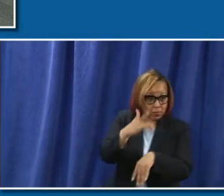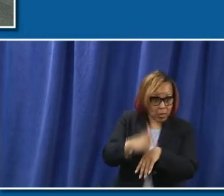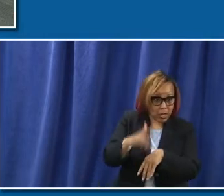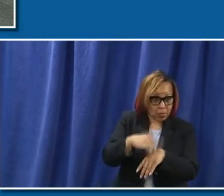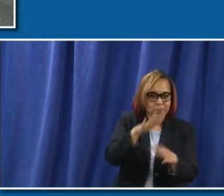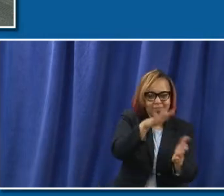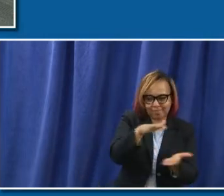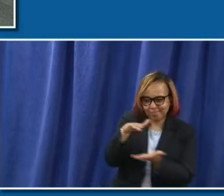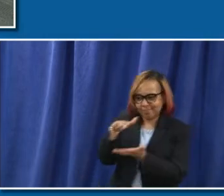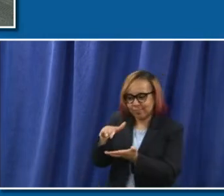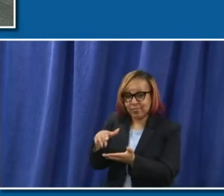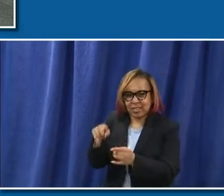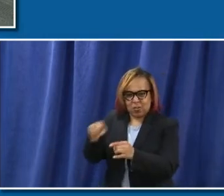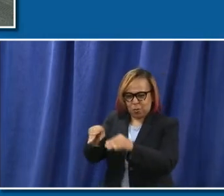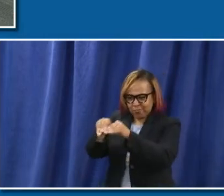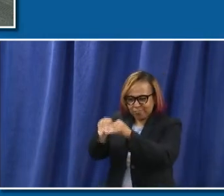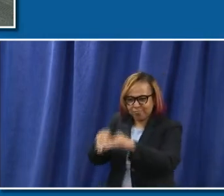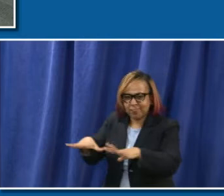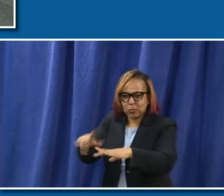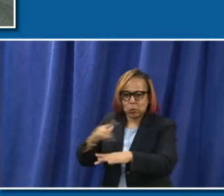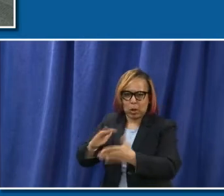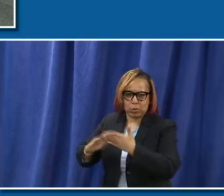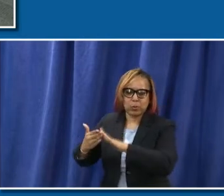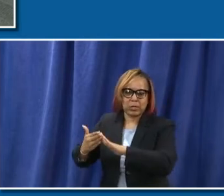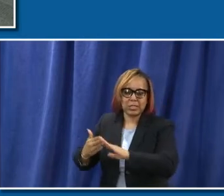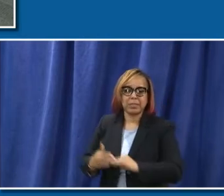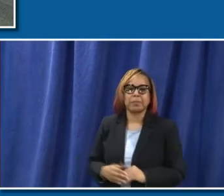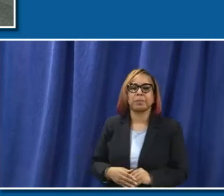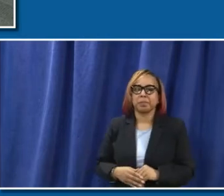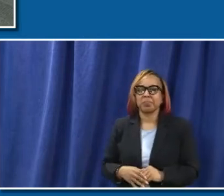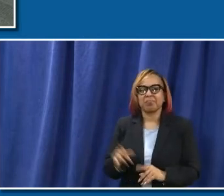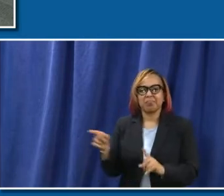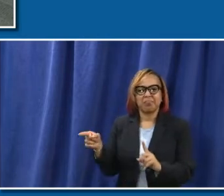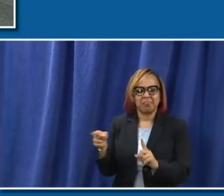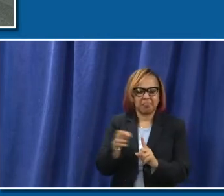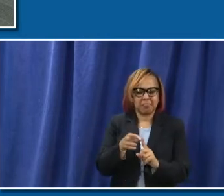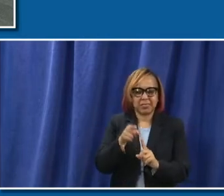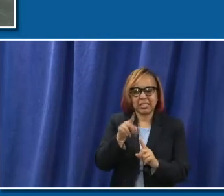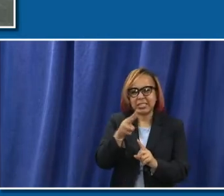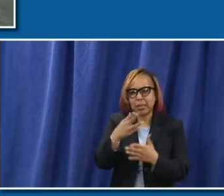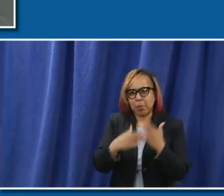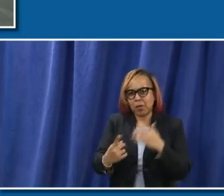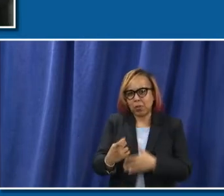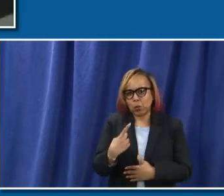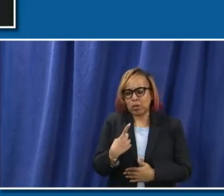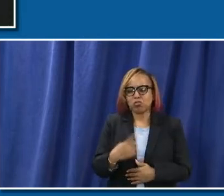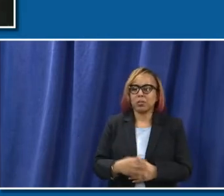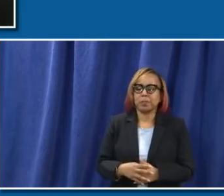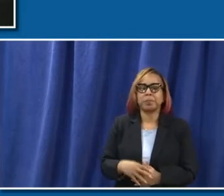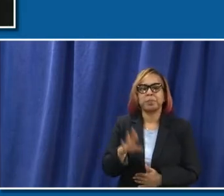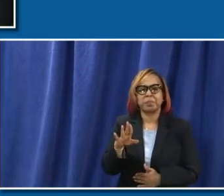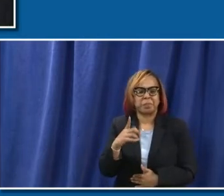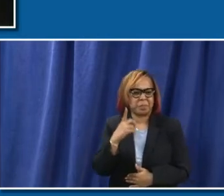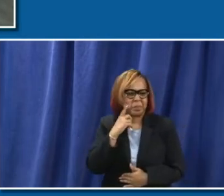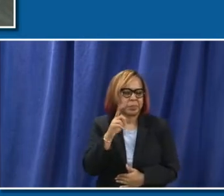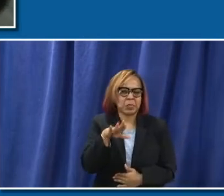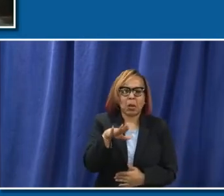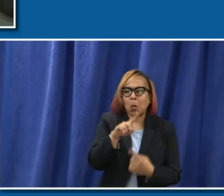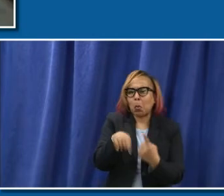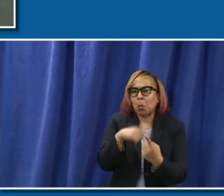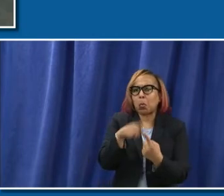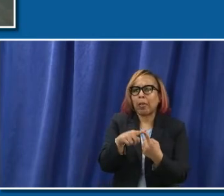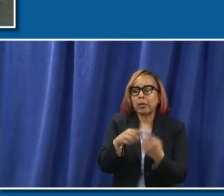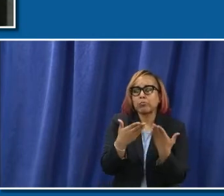to make that deeper penetration into our communities. Yeah, and getting back to the second part of that person's question, she was wondering, when